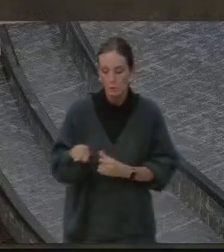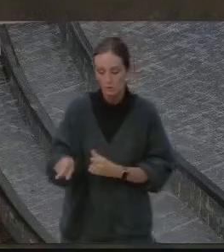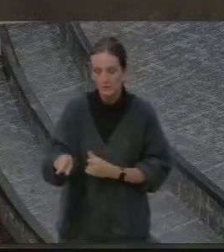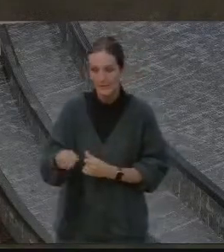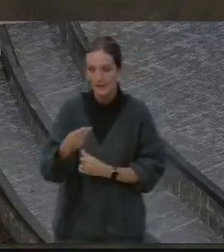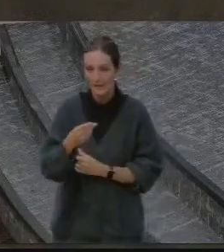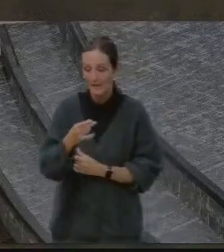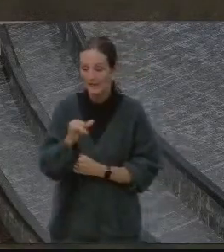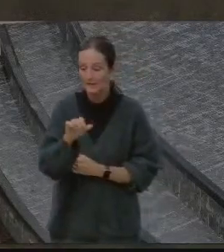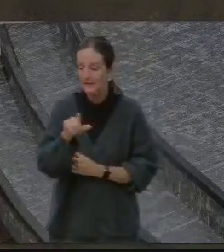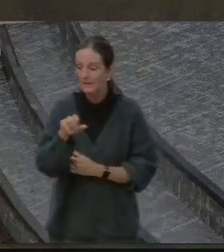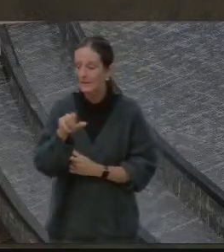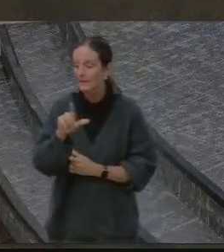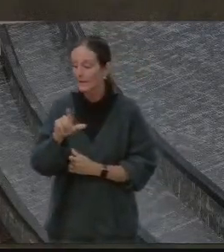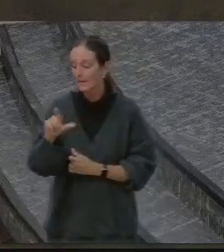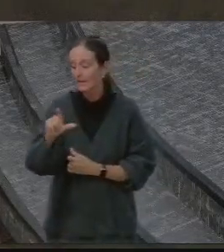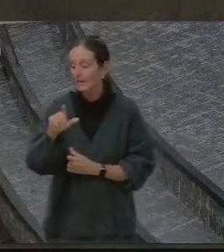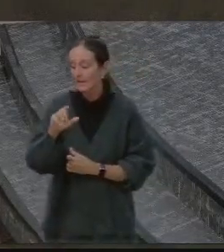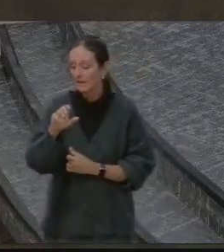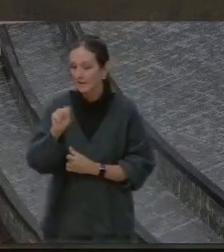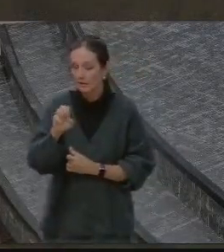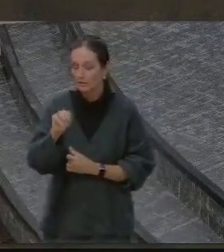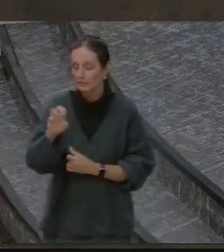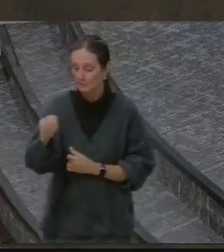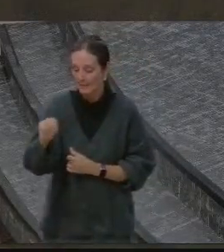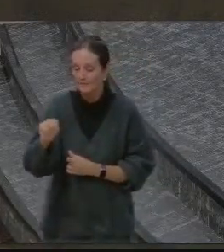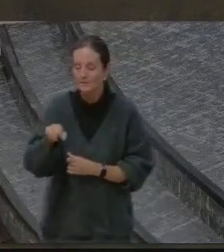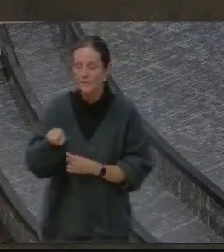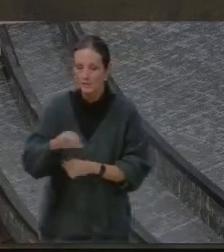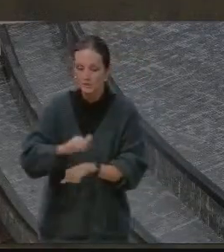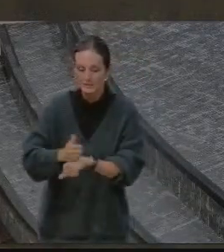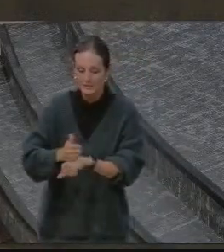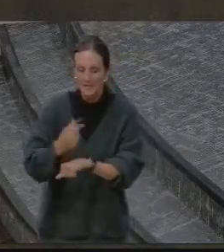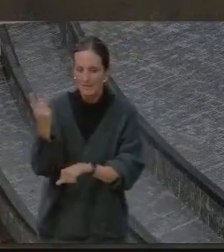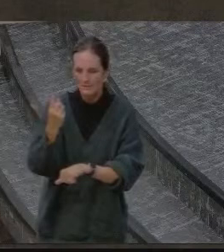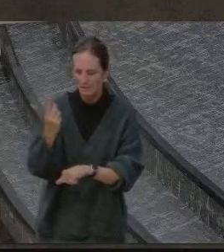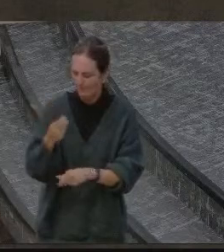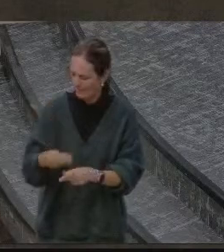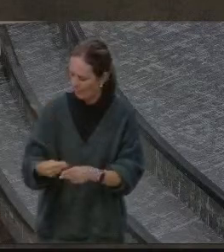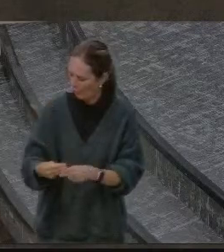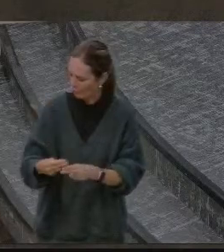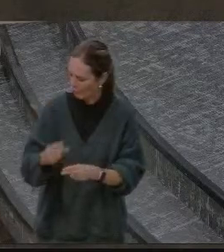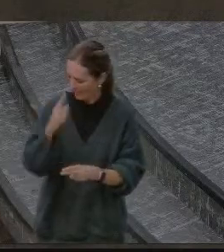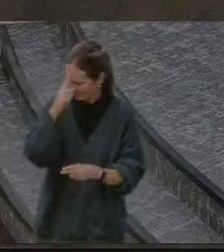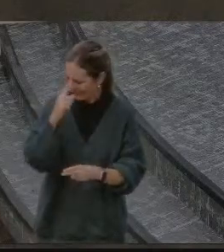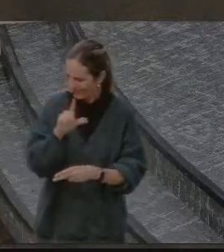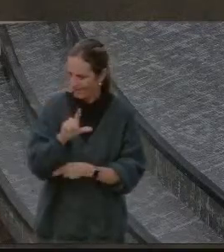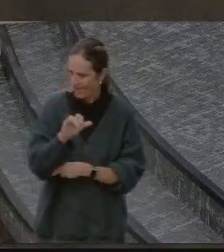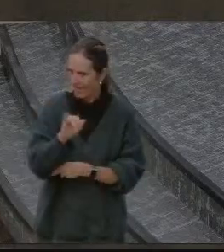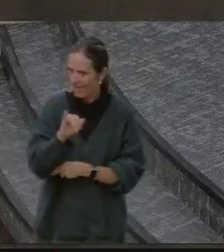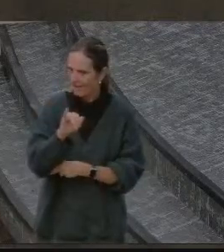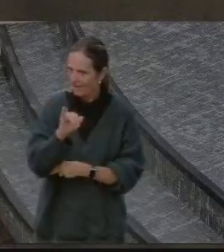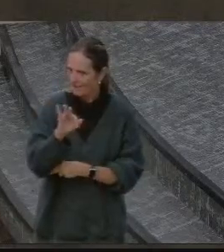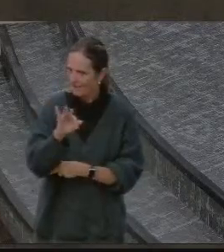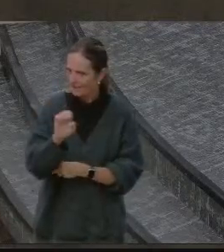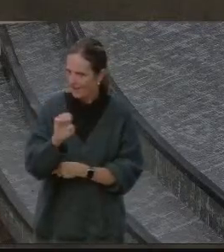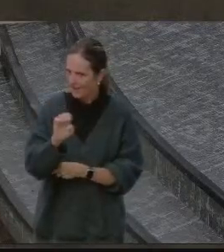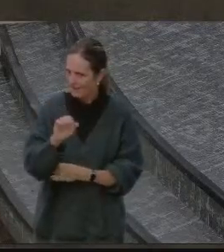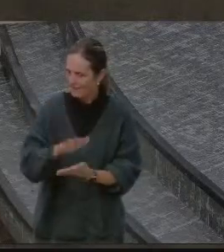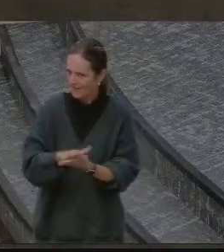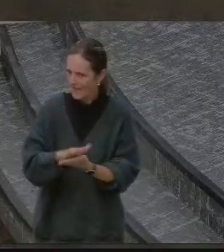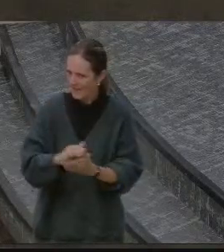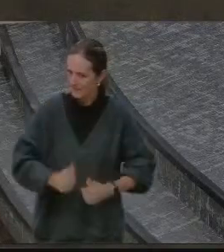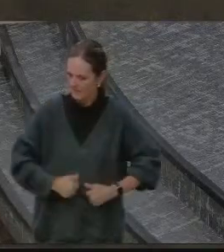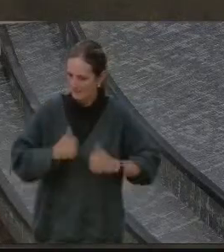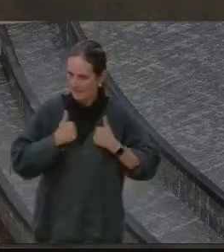program, a curriculum called Life Academy, I think is what it's called. And then once the students graduate from